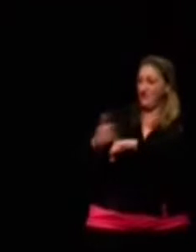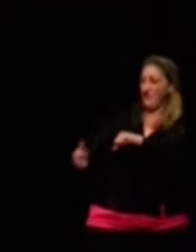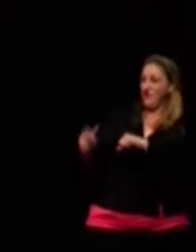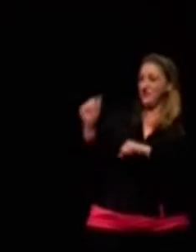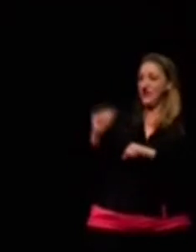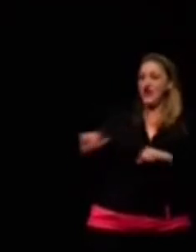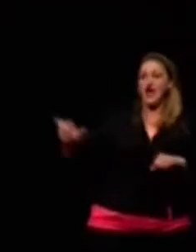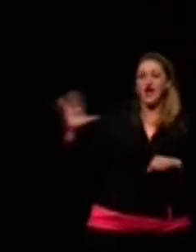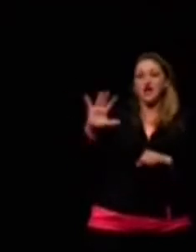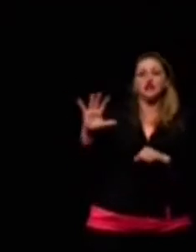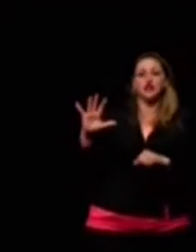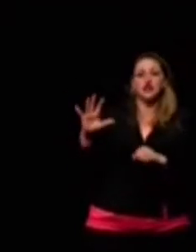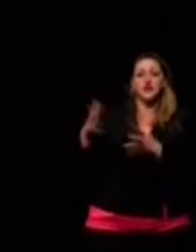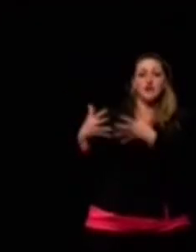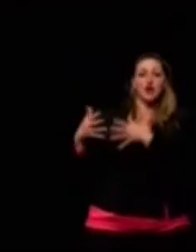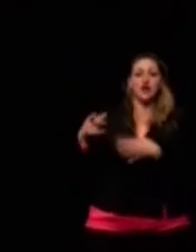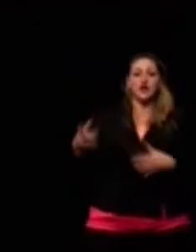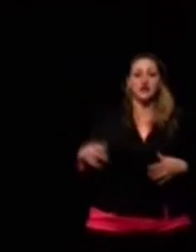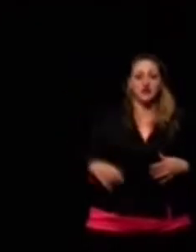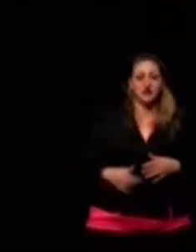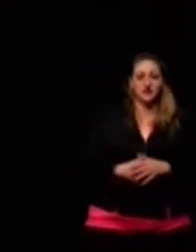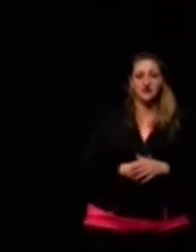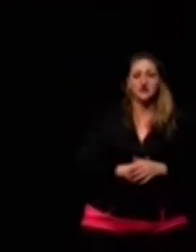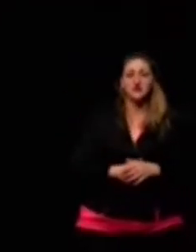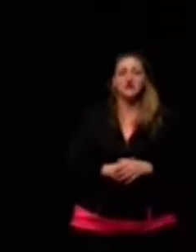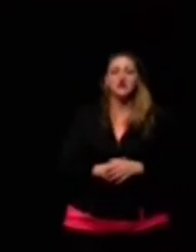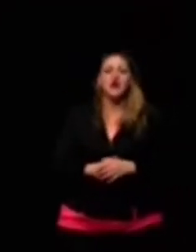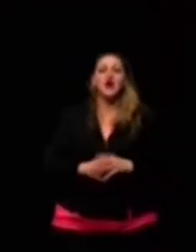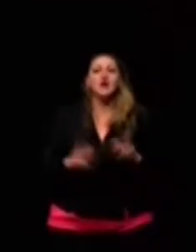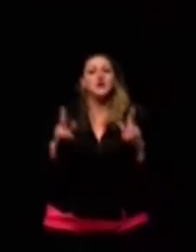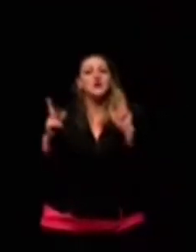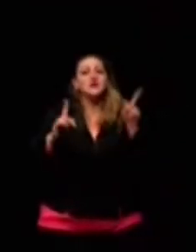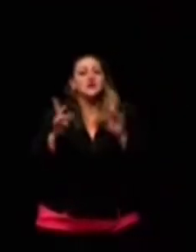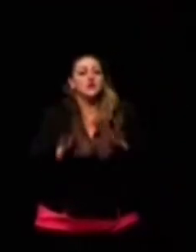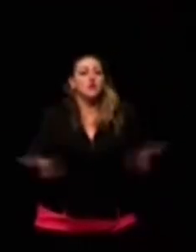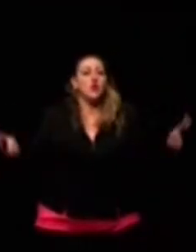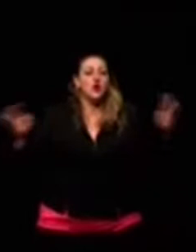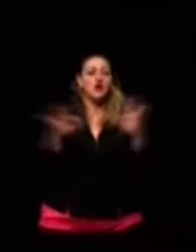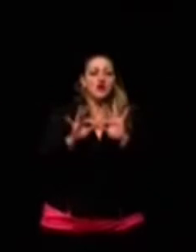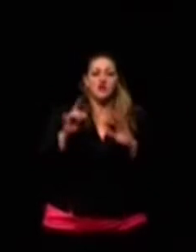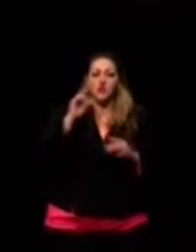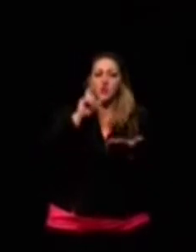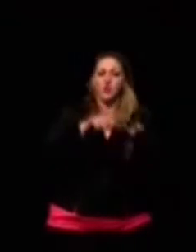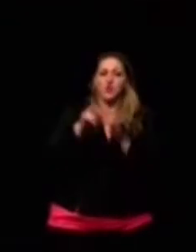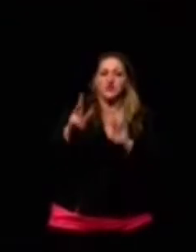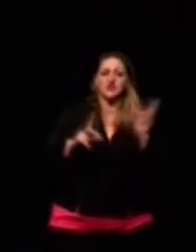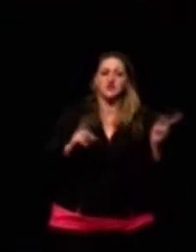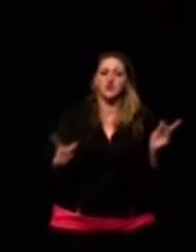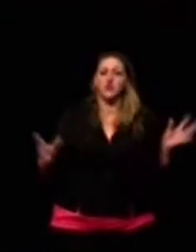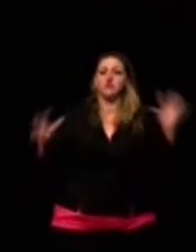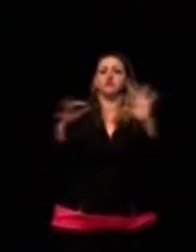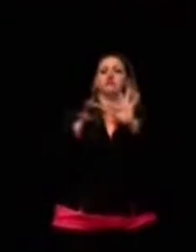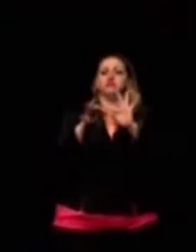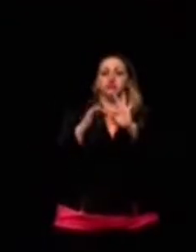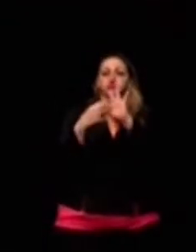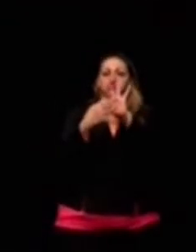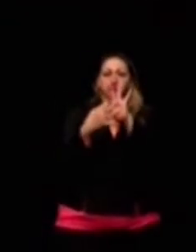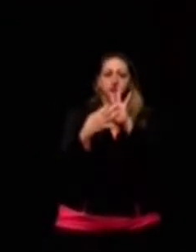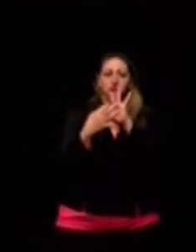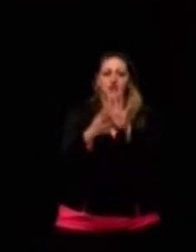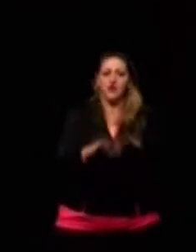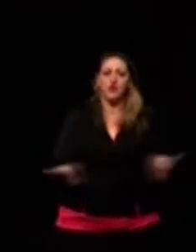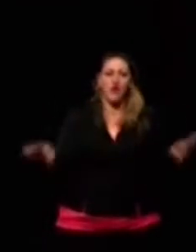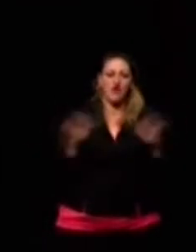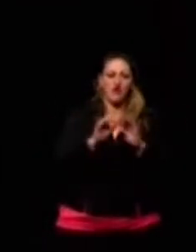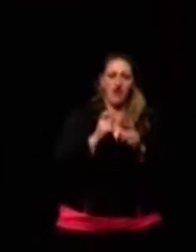a strong and capable leader who will build bridges rather than sow discord. We need someone who will prioritize opening a door of